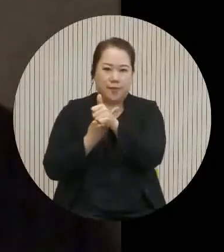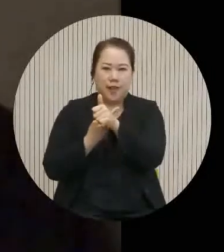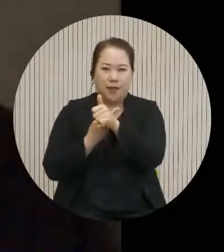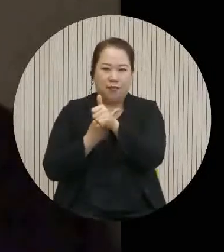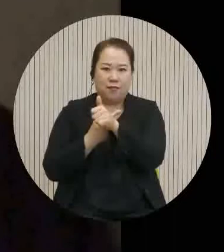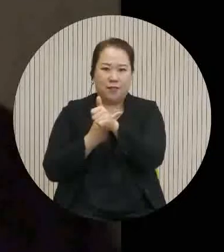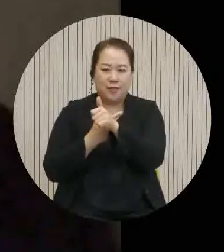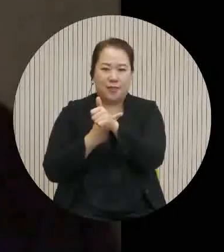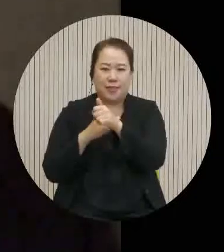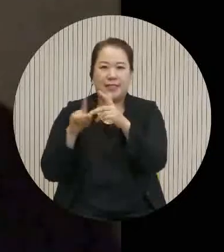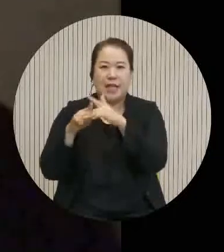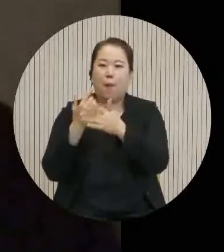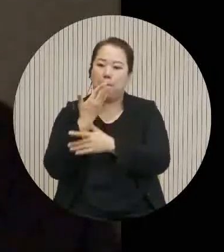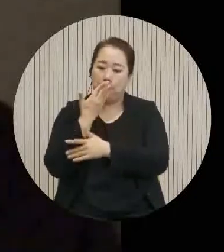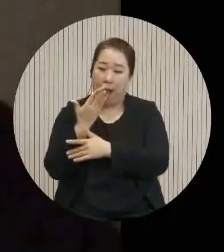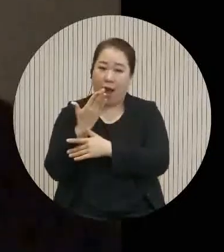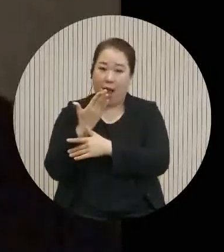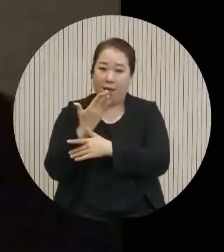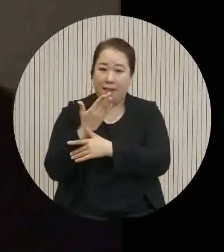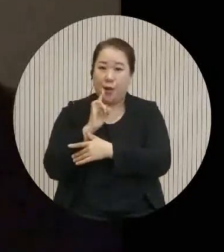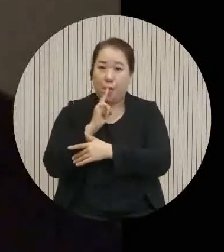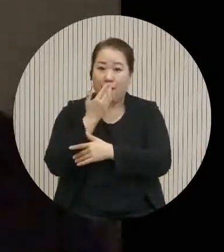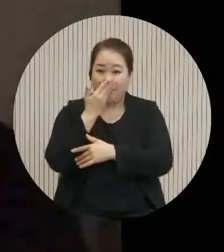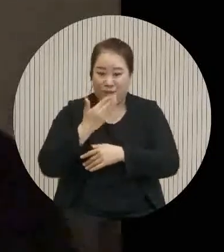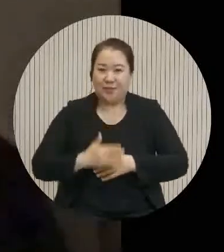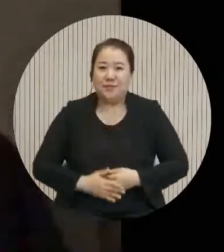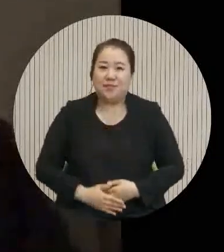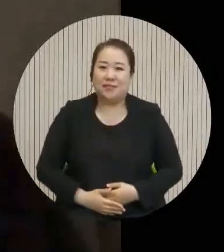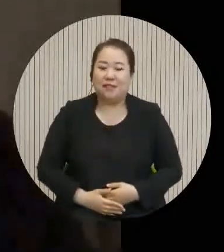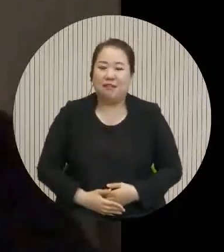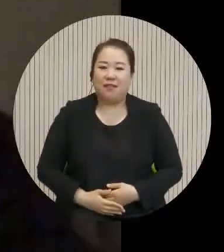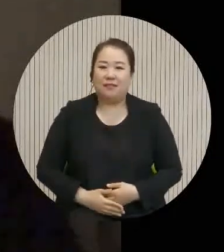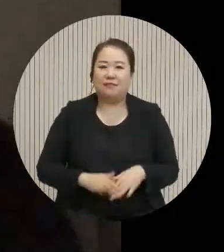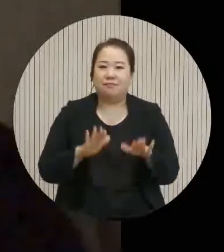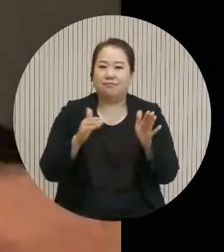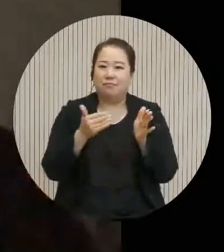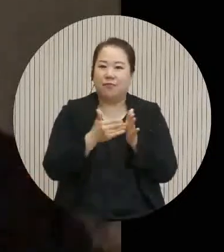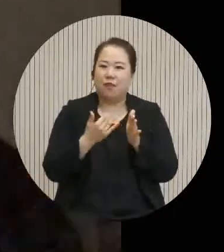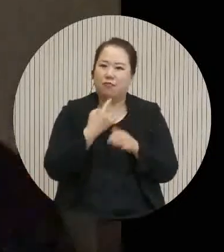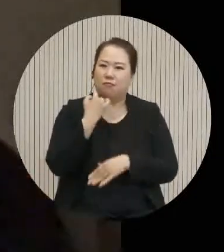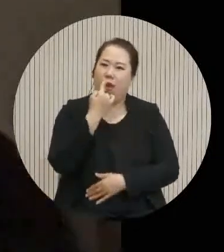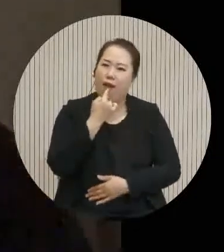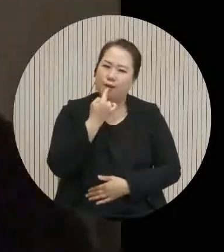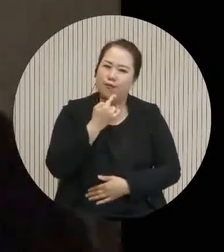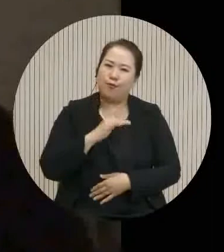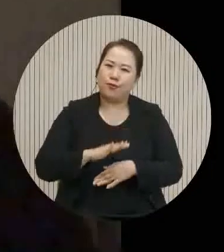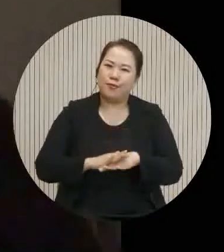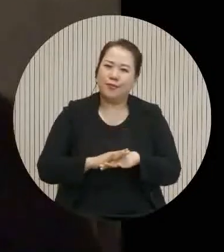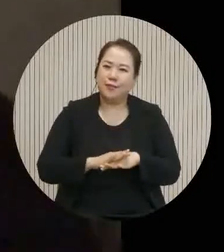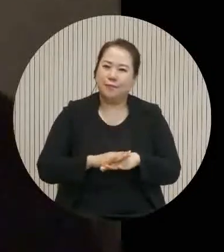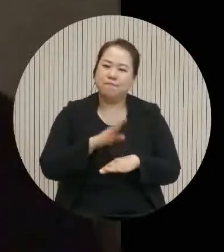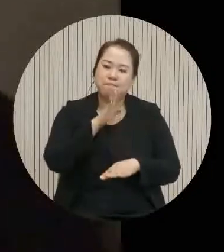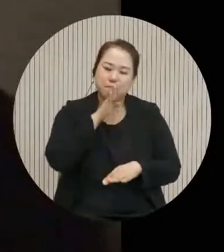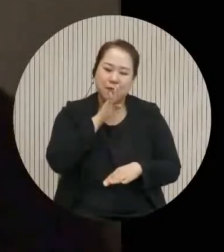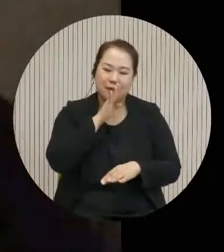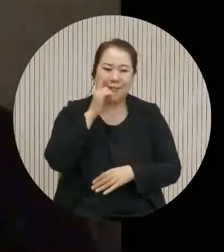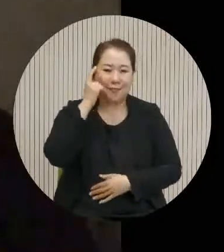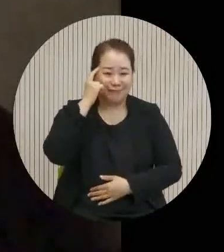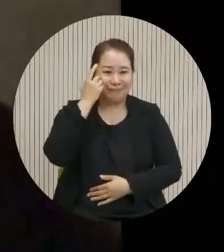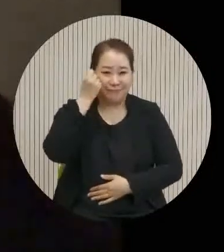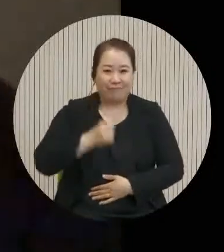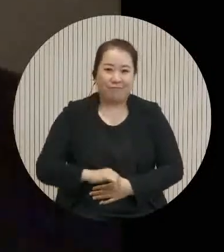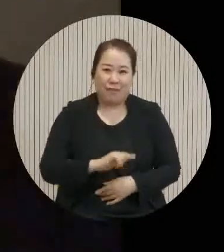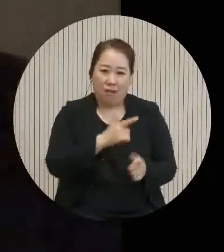far it has turned out to be correct. And it's turned out to be correct in a wide variety of situations.